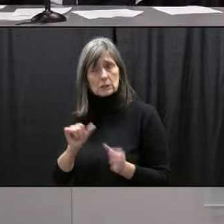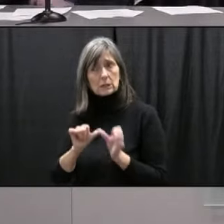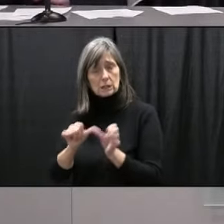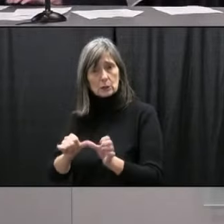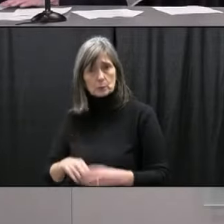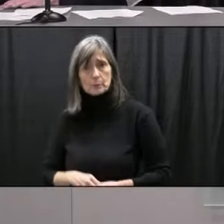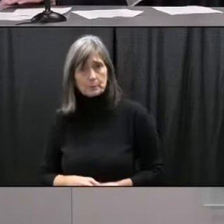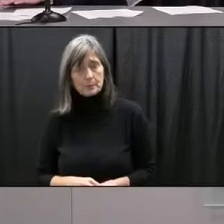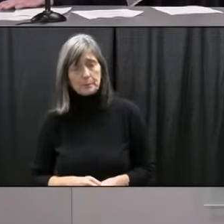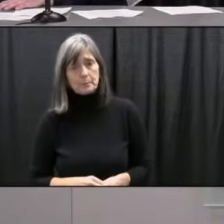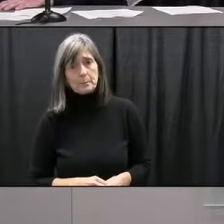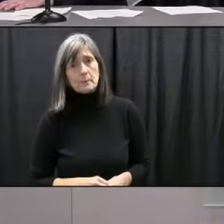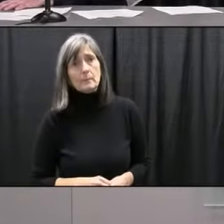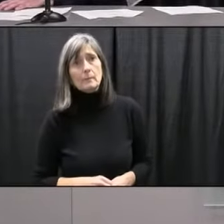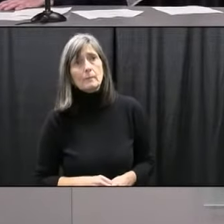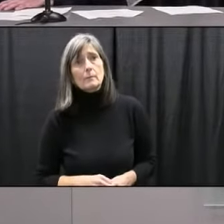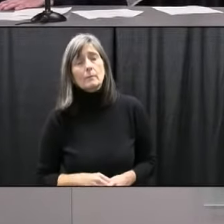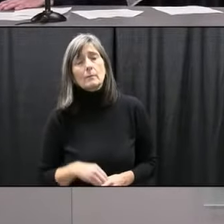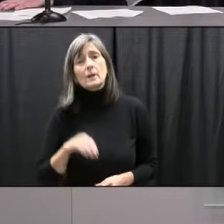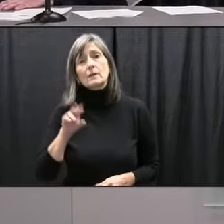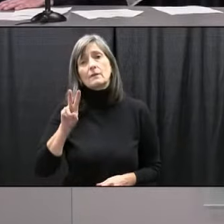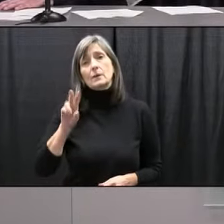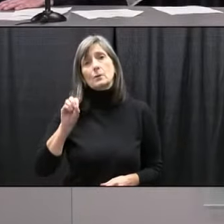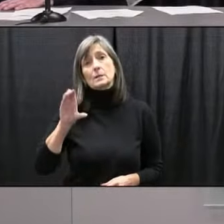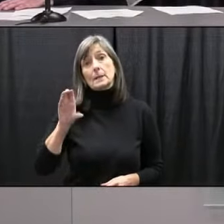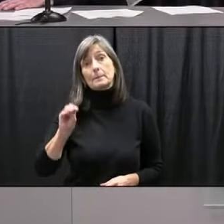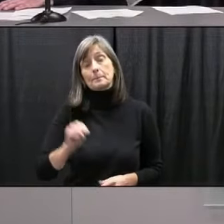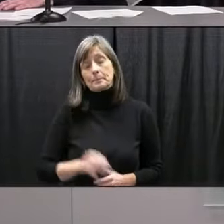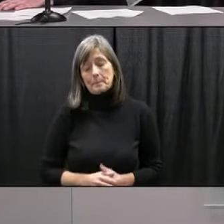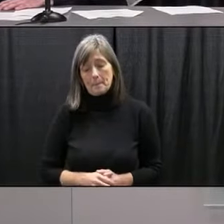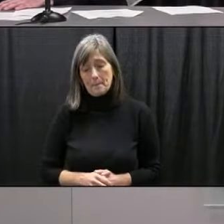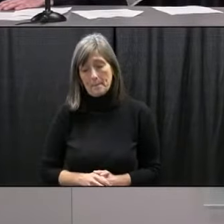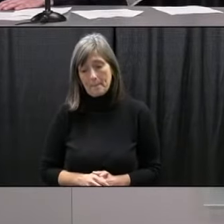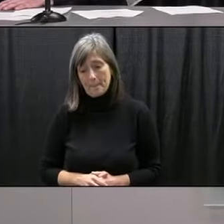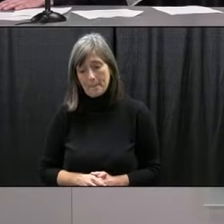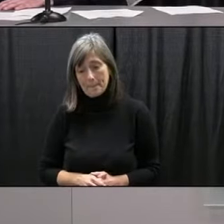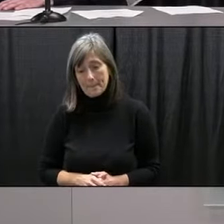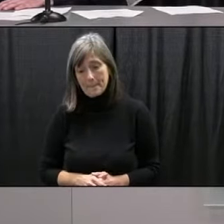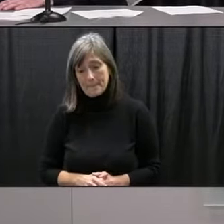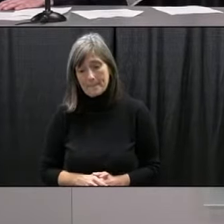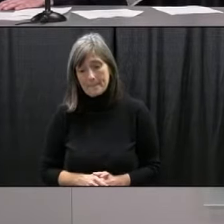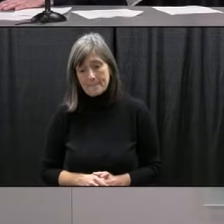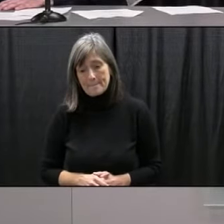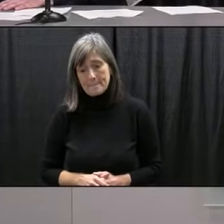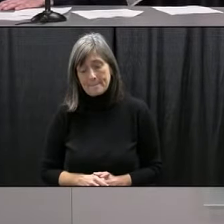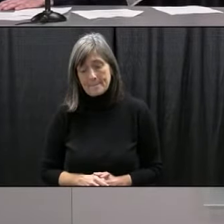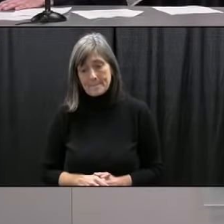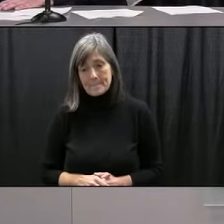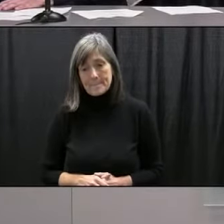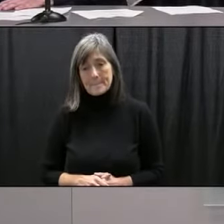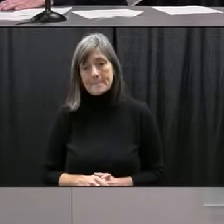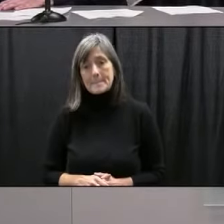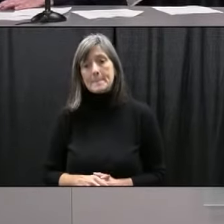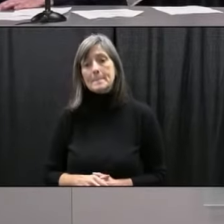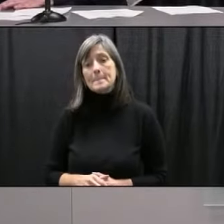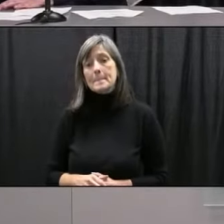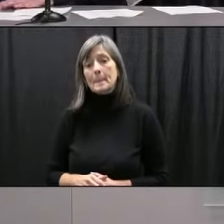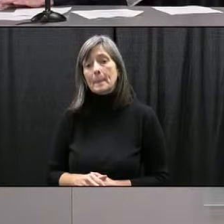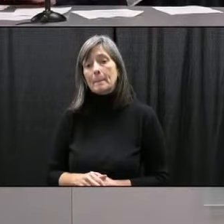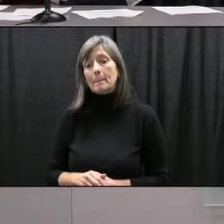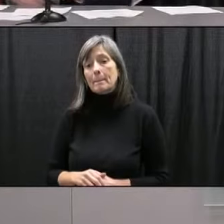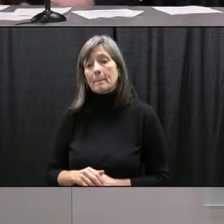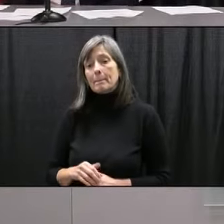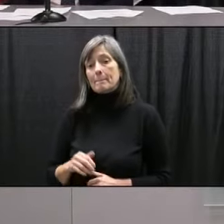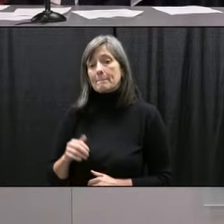Our next questions are from Brian Callahan with VOCM. Please go ahead. Thank you. You've said the government has retained